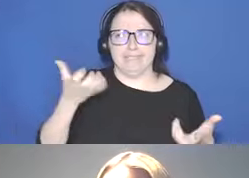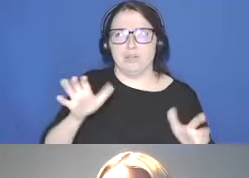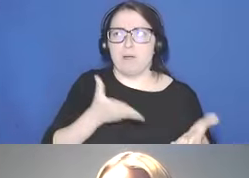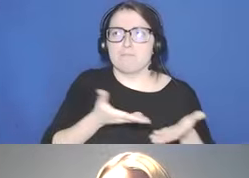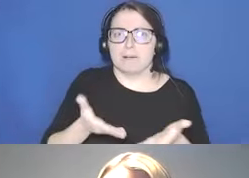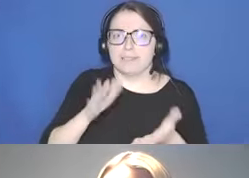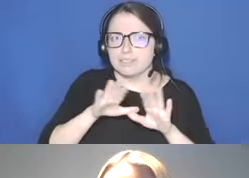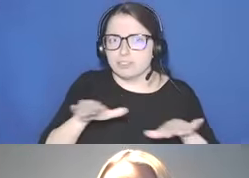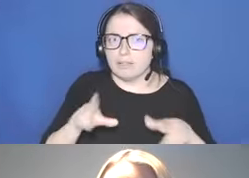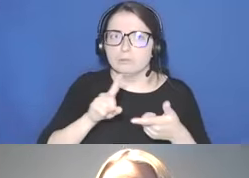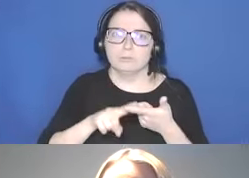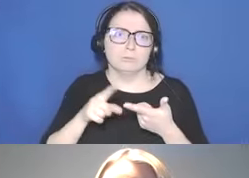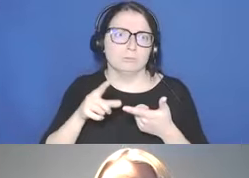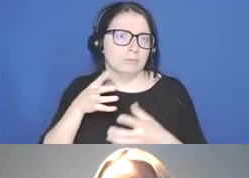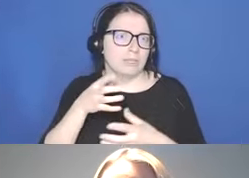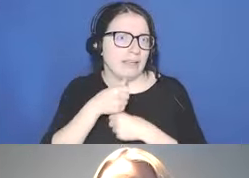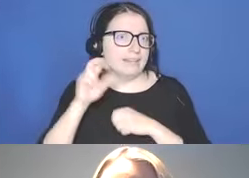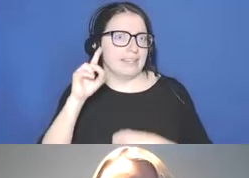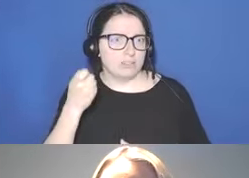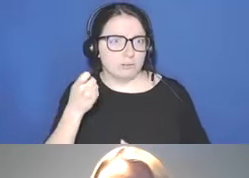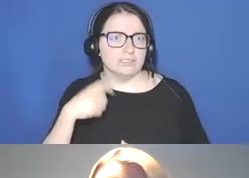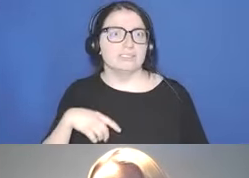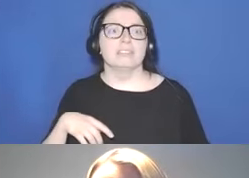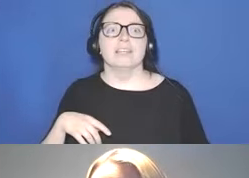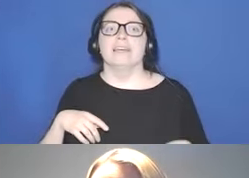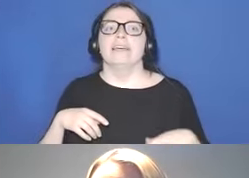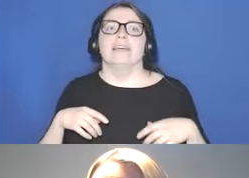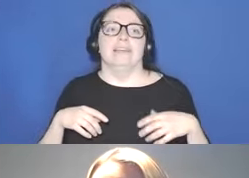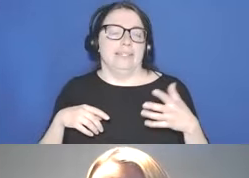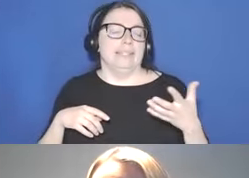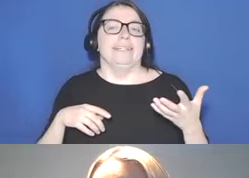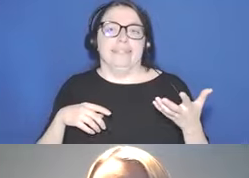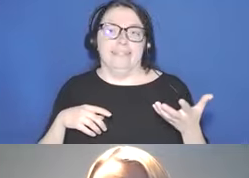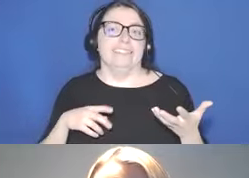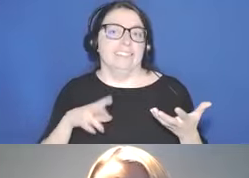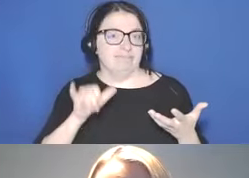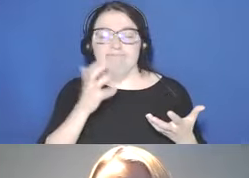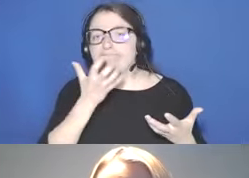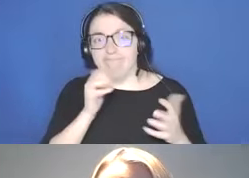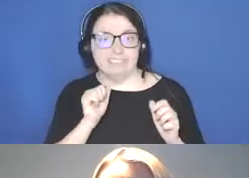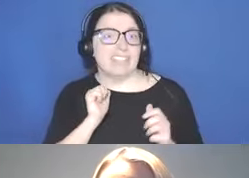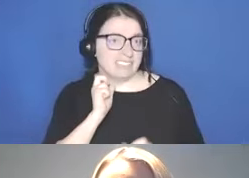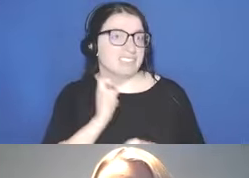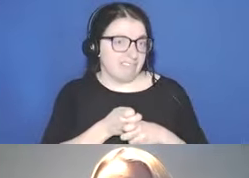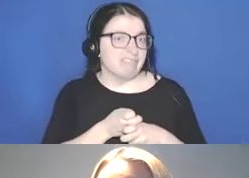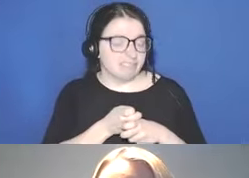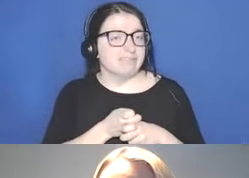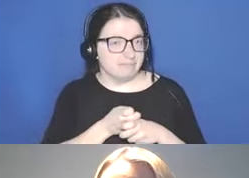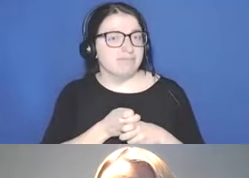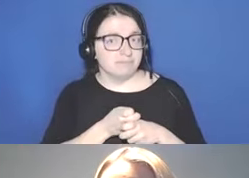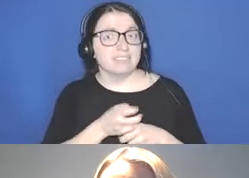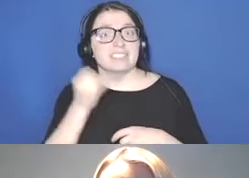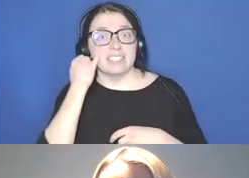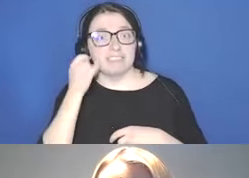is a challenging spot to be in when you're trying to urge and support somebody to go and